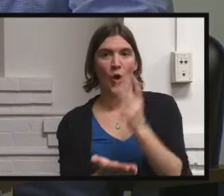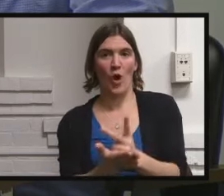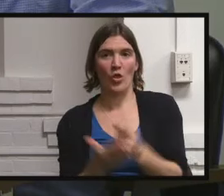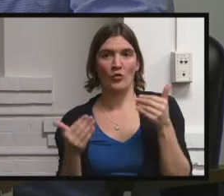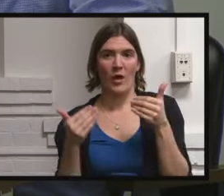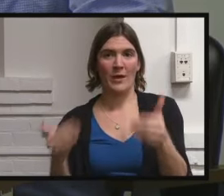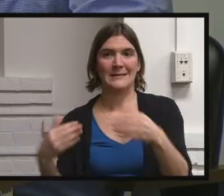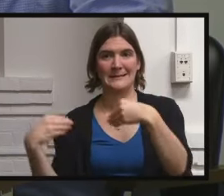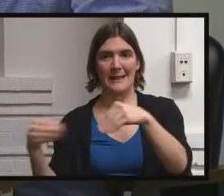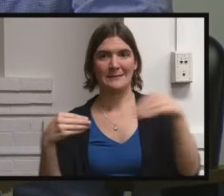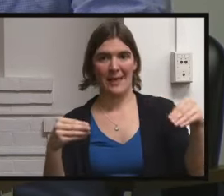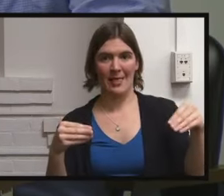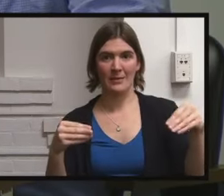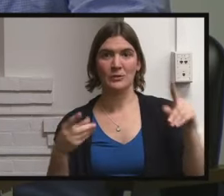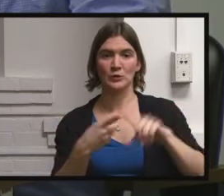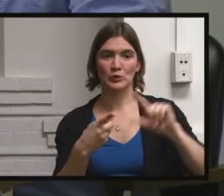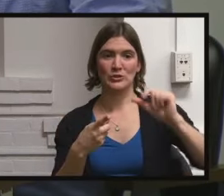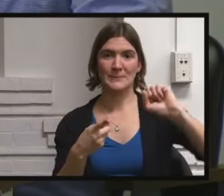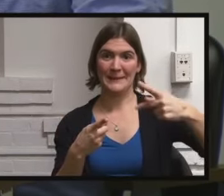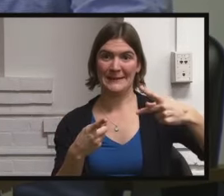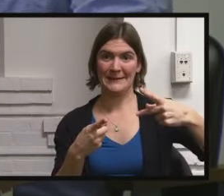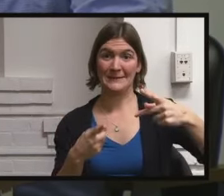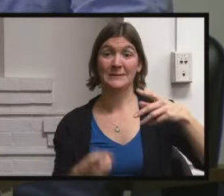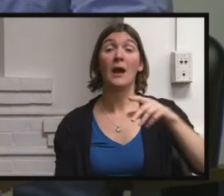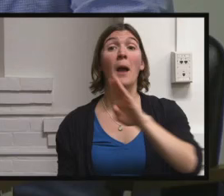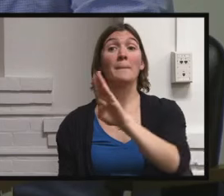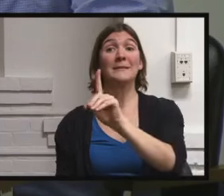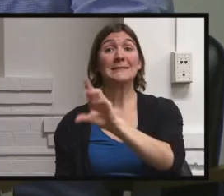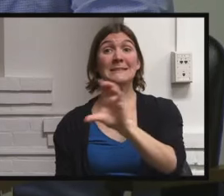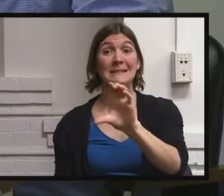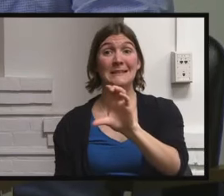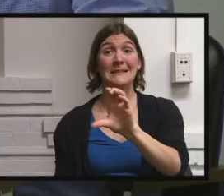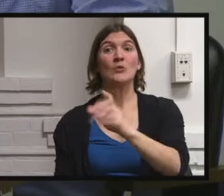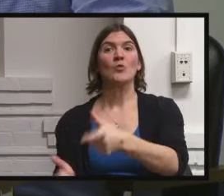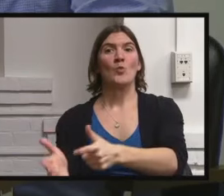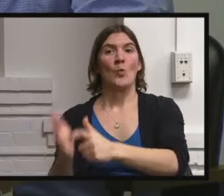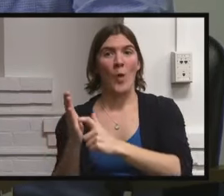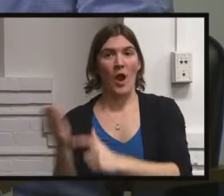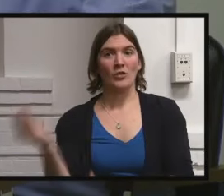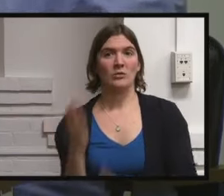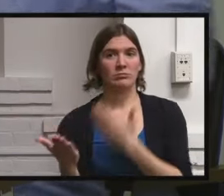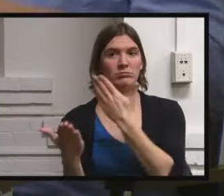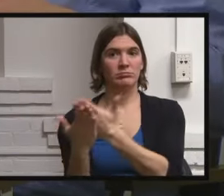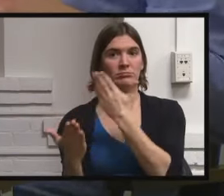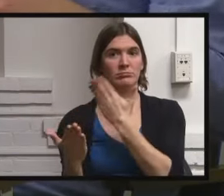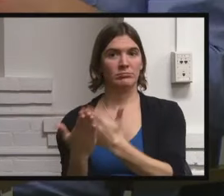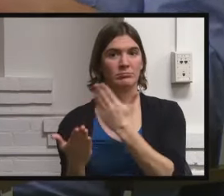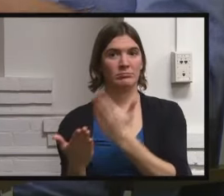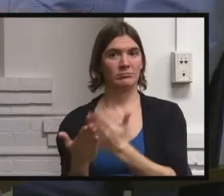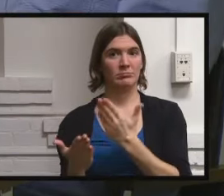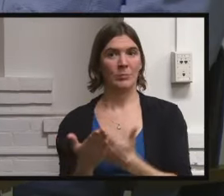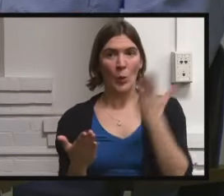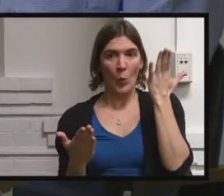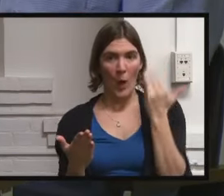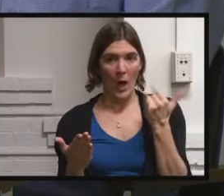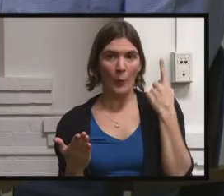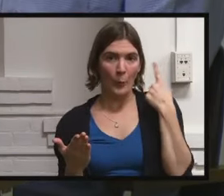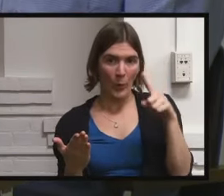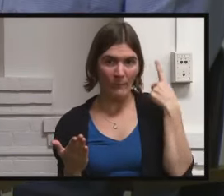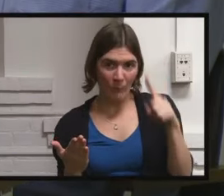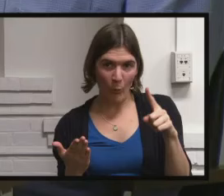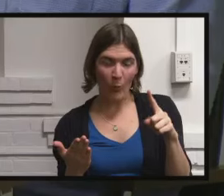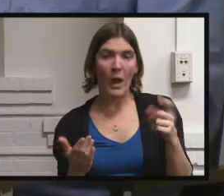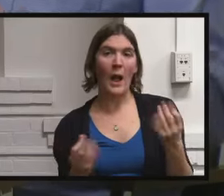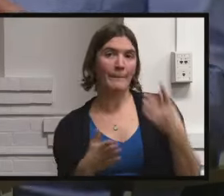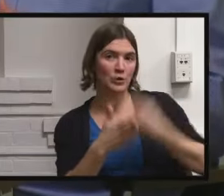authorize those sales. And the Brattleboro Development Credit Corporation is required to provide evidence of the allowable